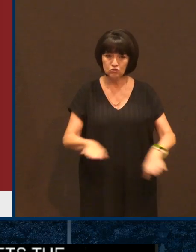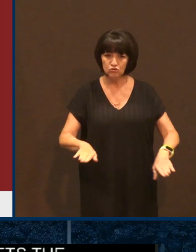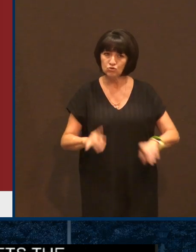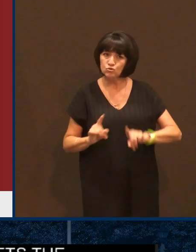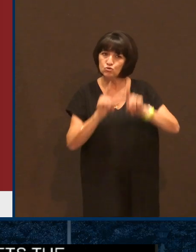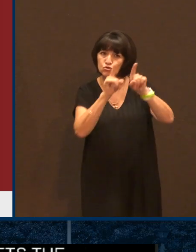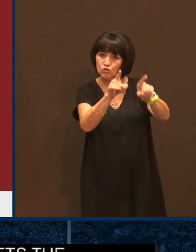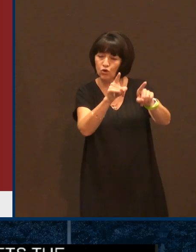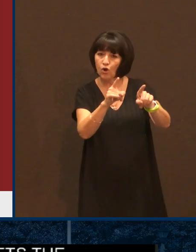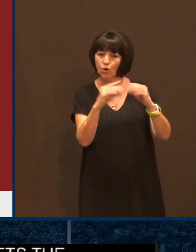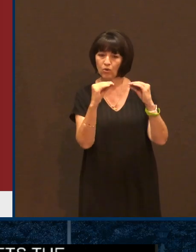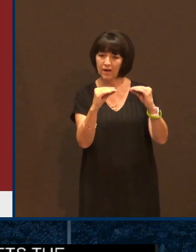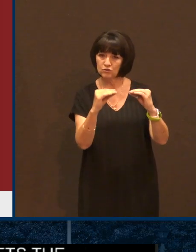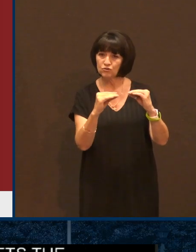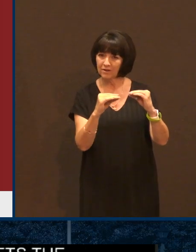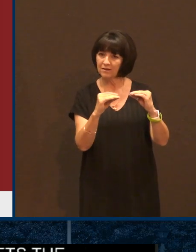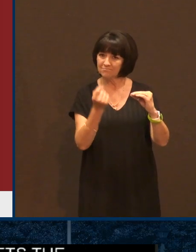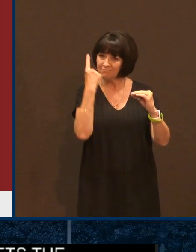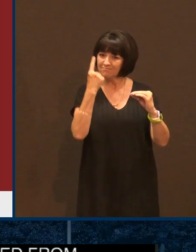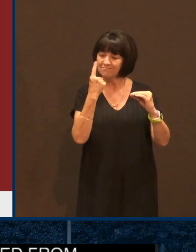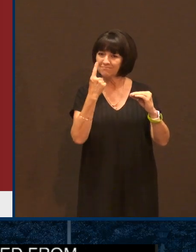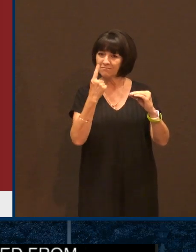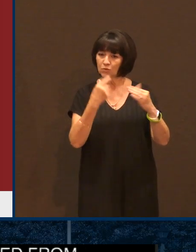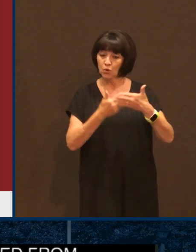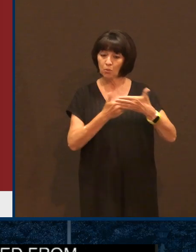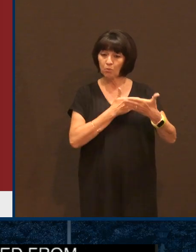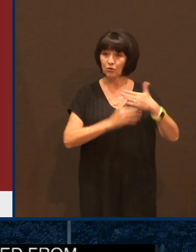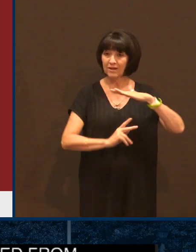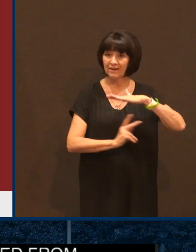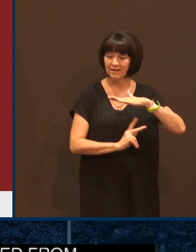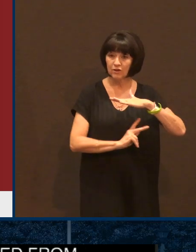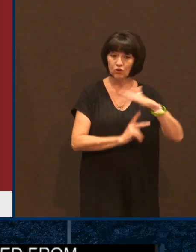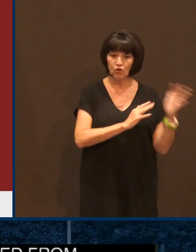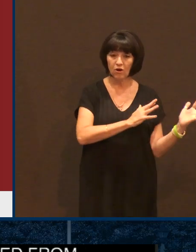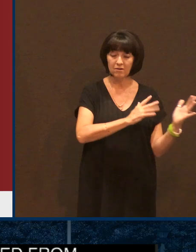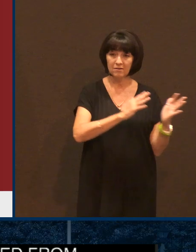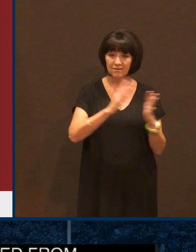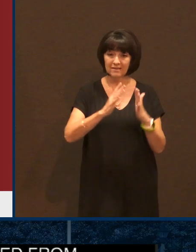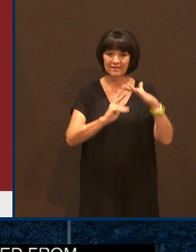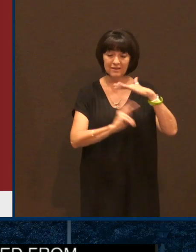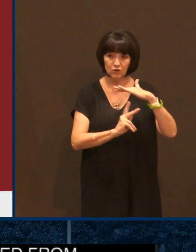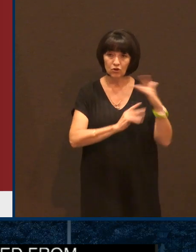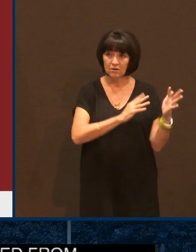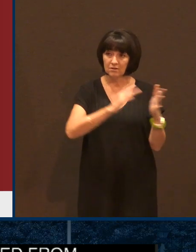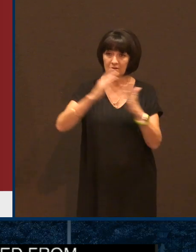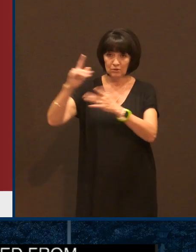from pre-kindergarten through kindergarten, elementary school, and high school, and there'll